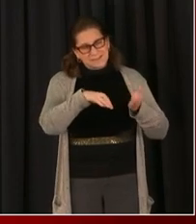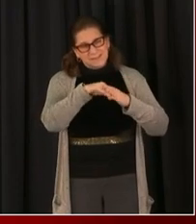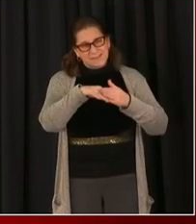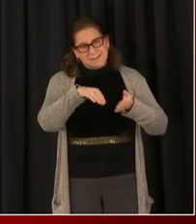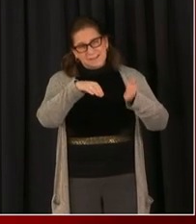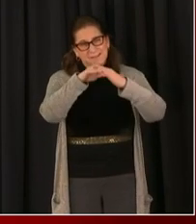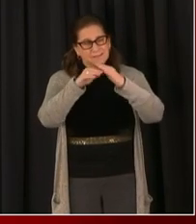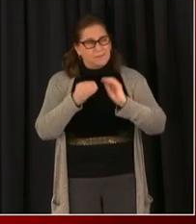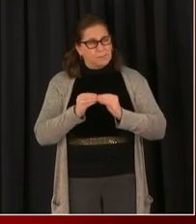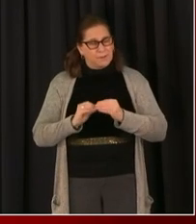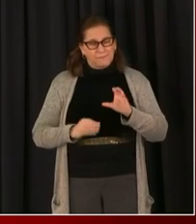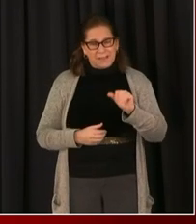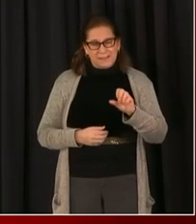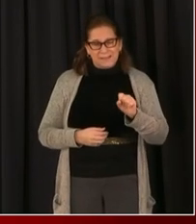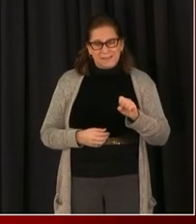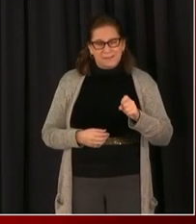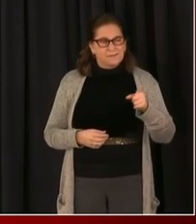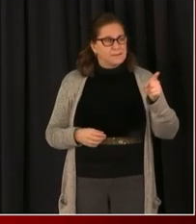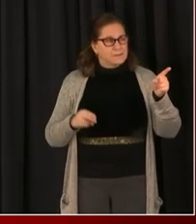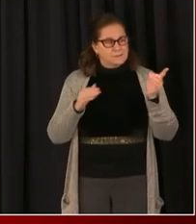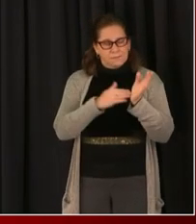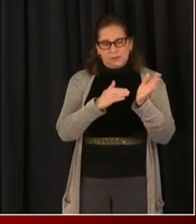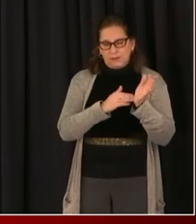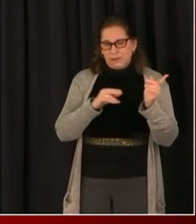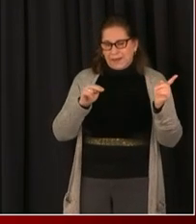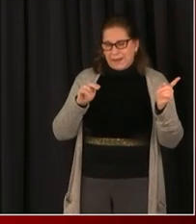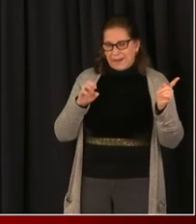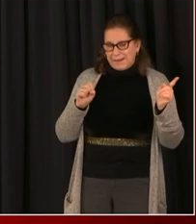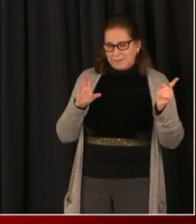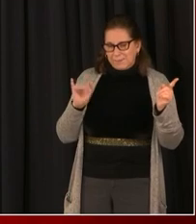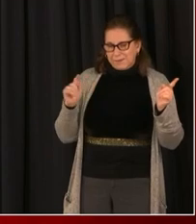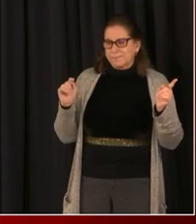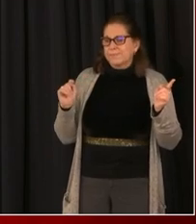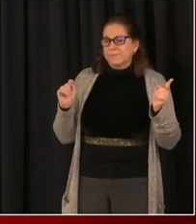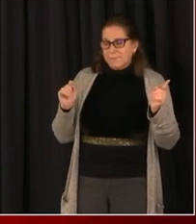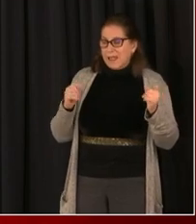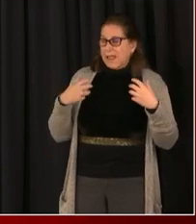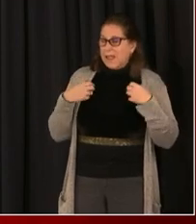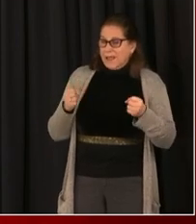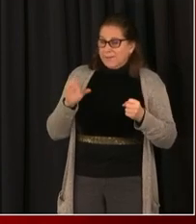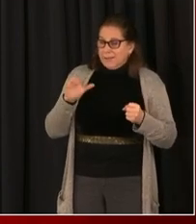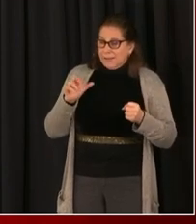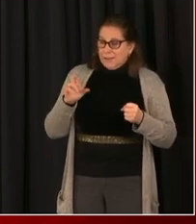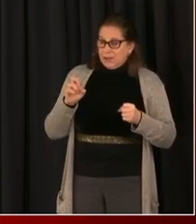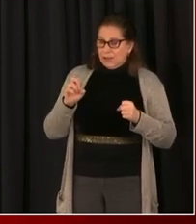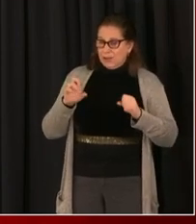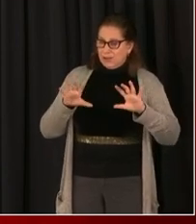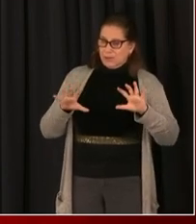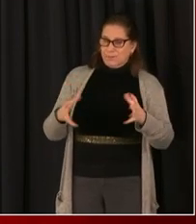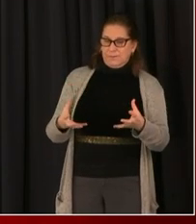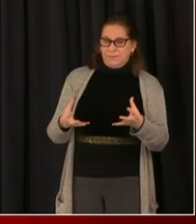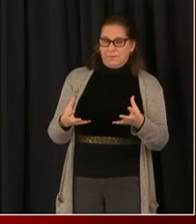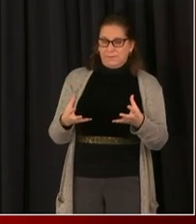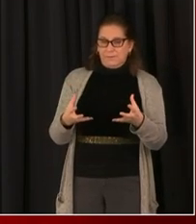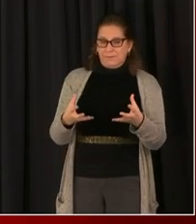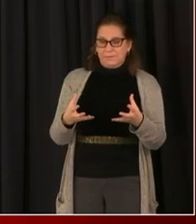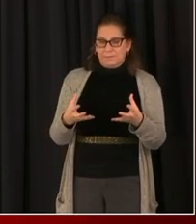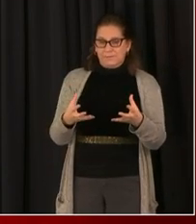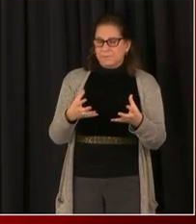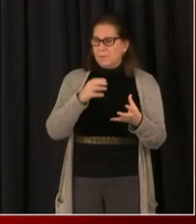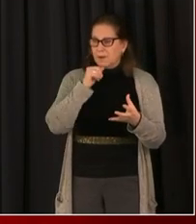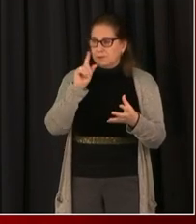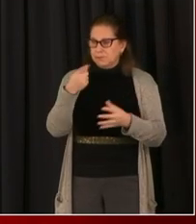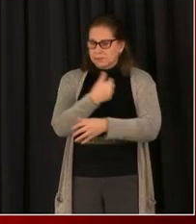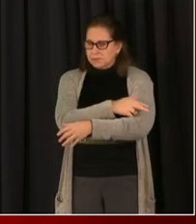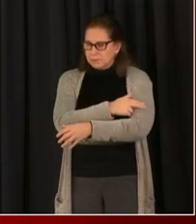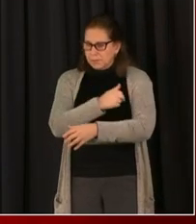with our hospital and healthcare facility, I would say more broadly, Okay. if you allow me to expand on the question, with our healthcare